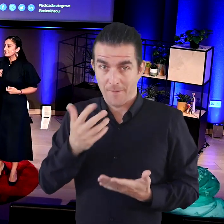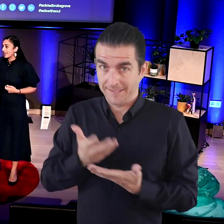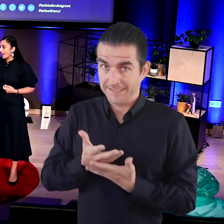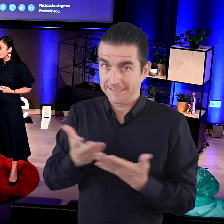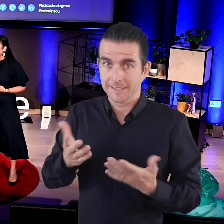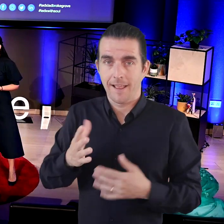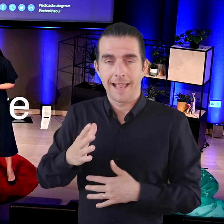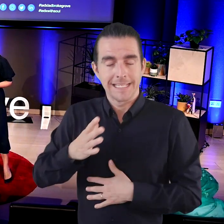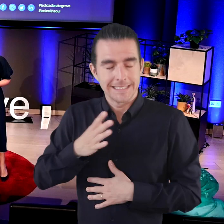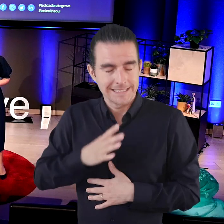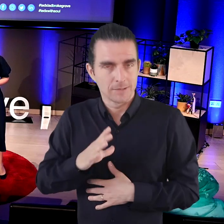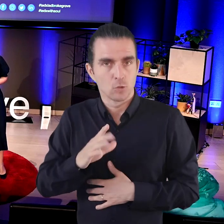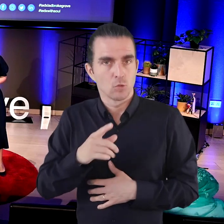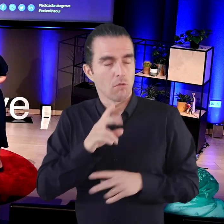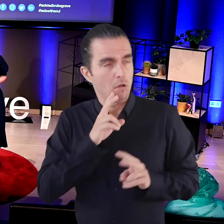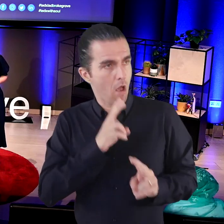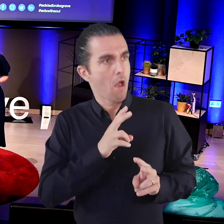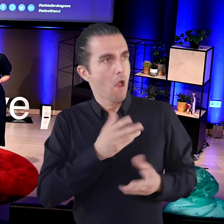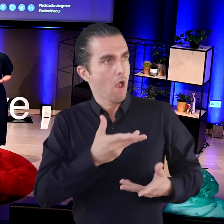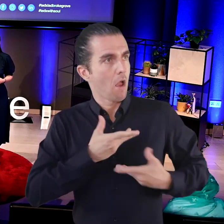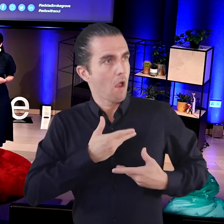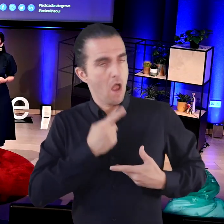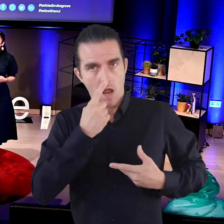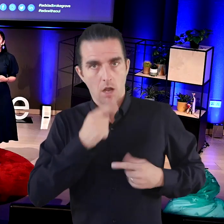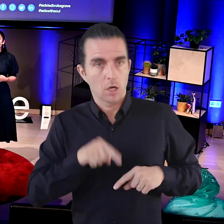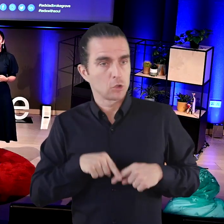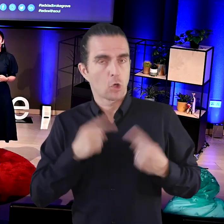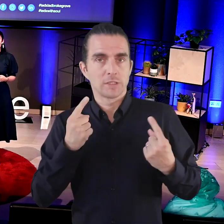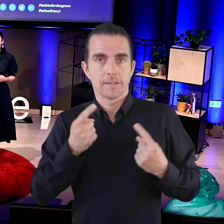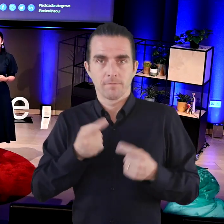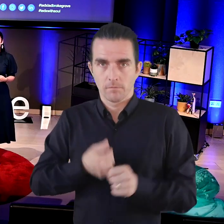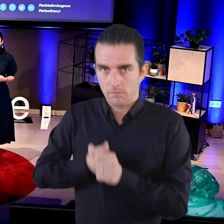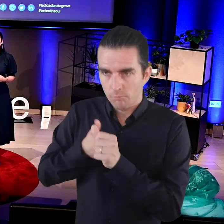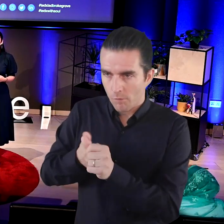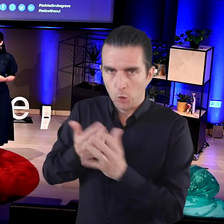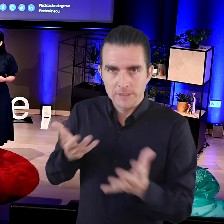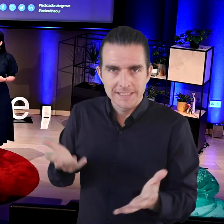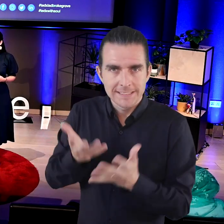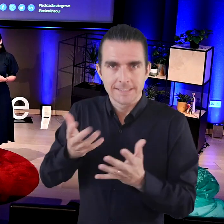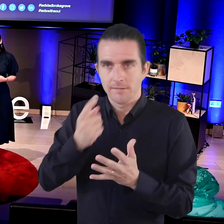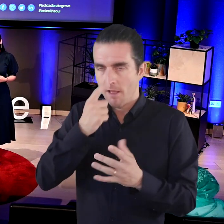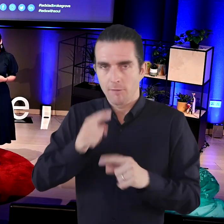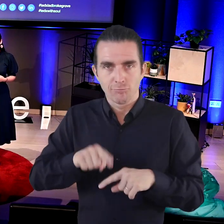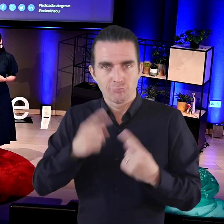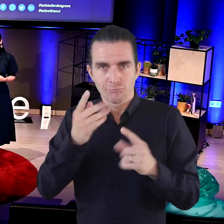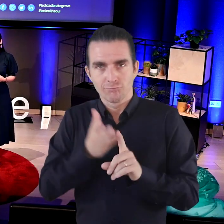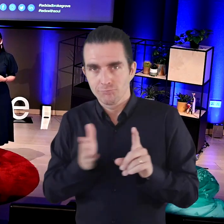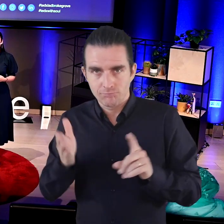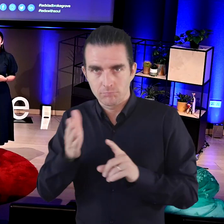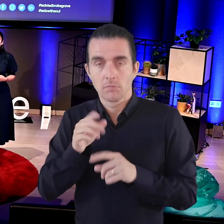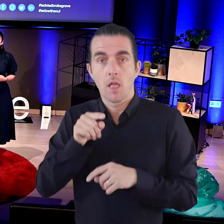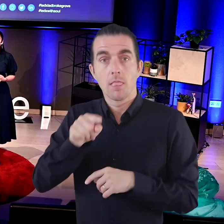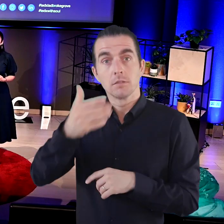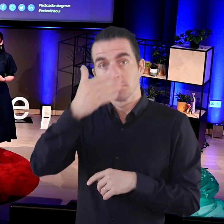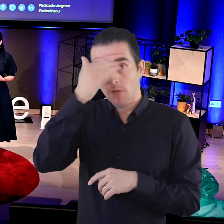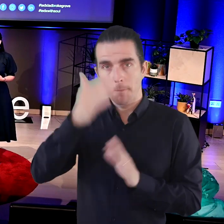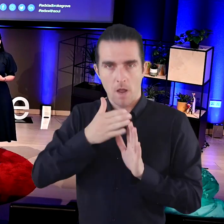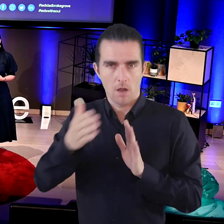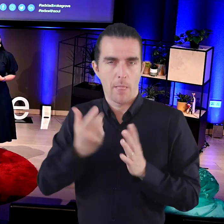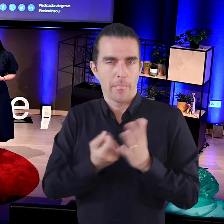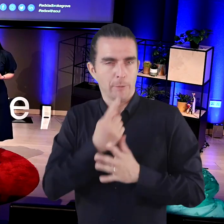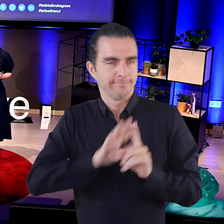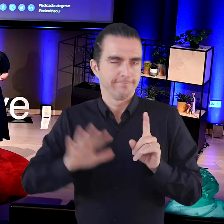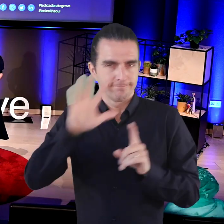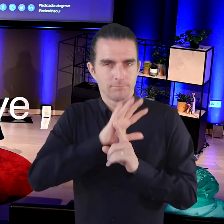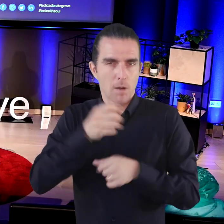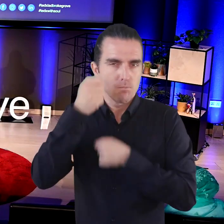voice to help light up an alternative path. So for 4 nights that summer, during nationwide protests, we just